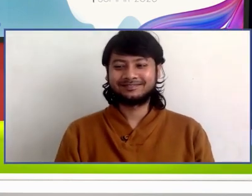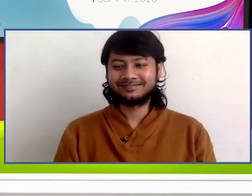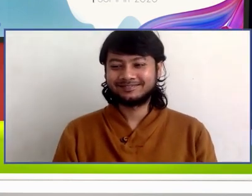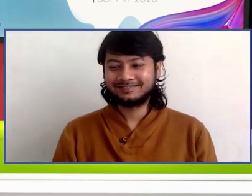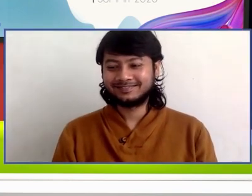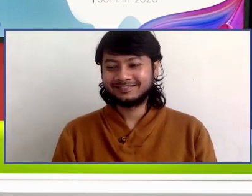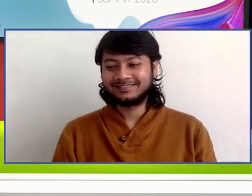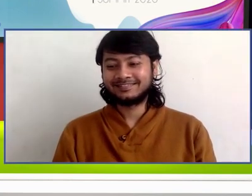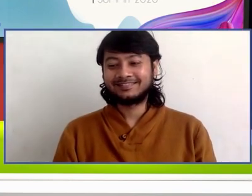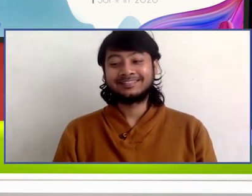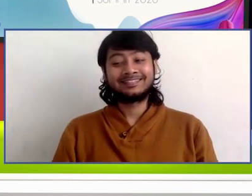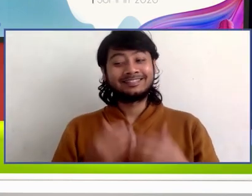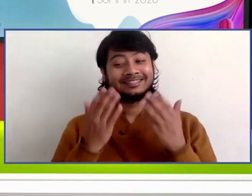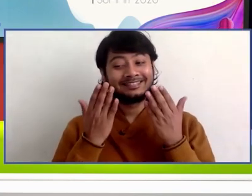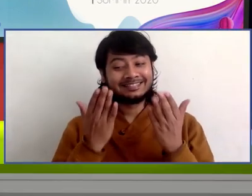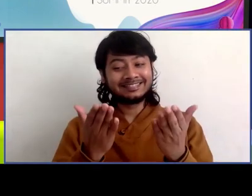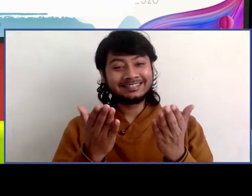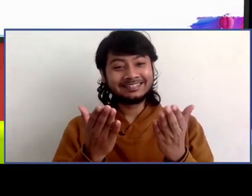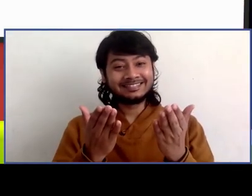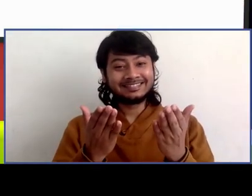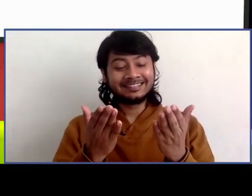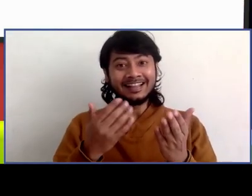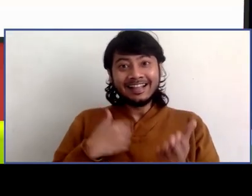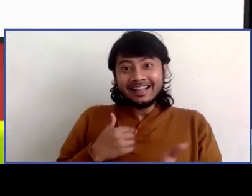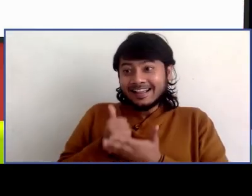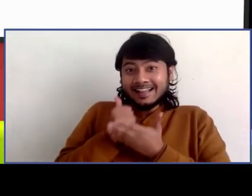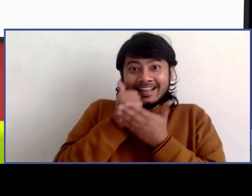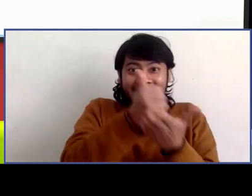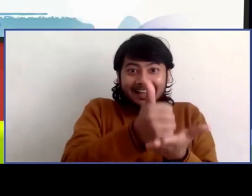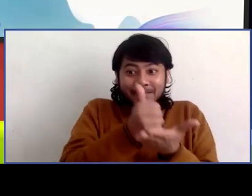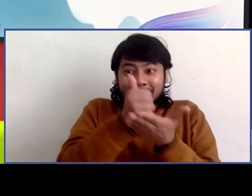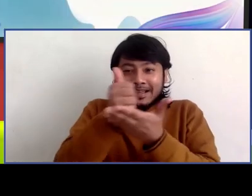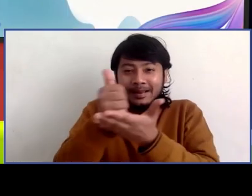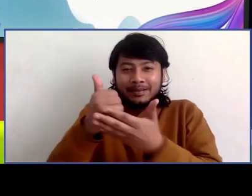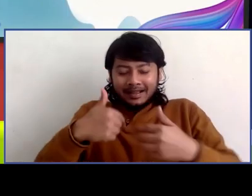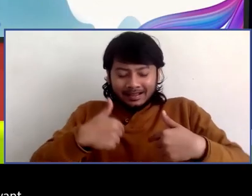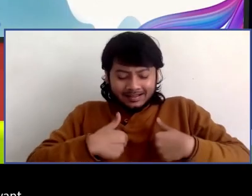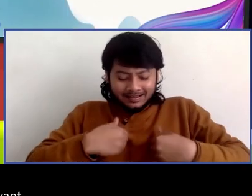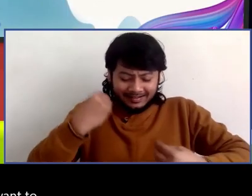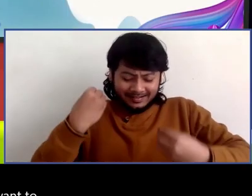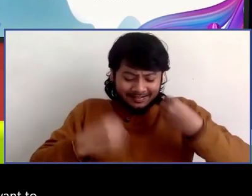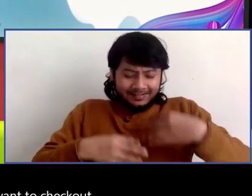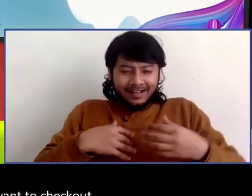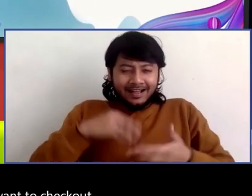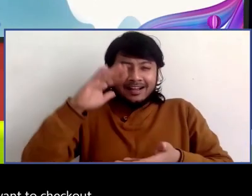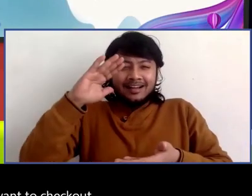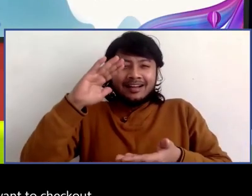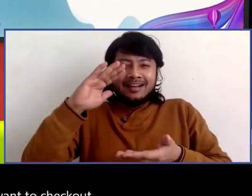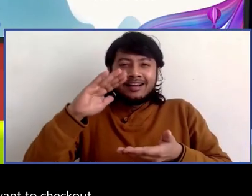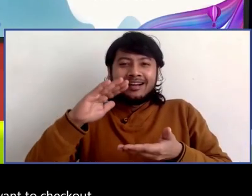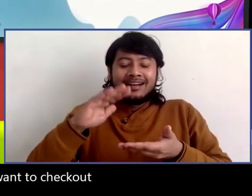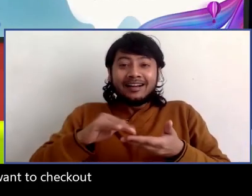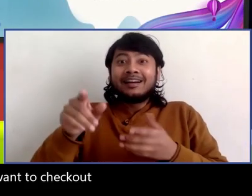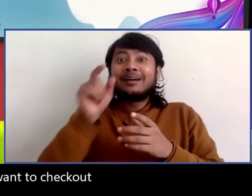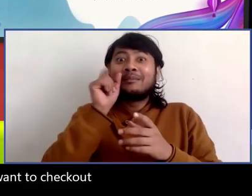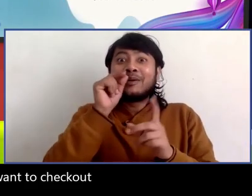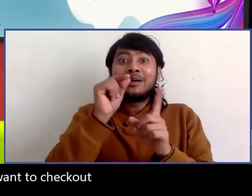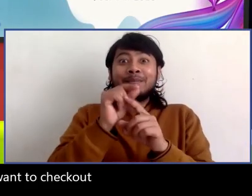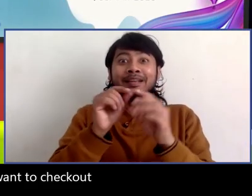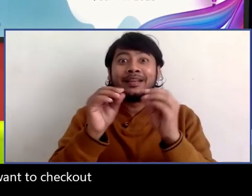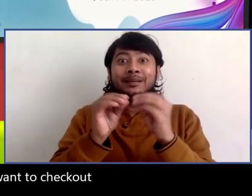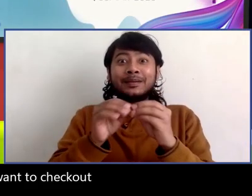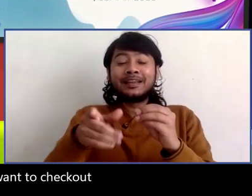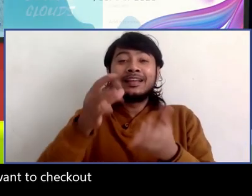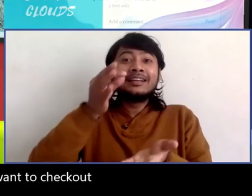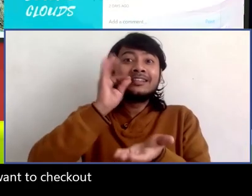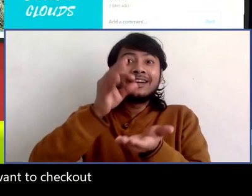someone, you start discovering about yourself. And if you want to check out Pranav's coasters that he's talking about, you can go on